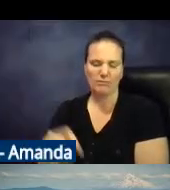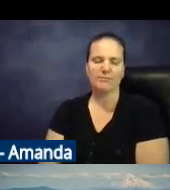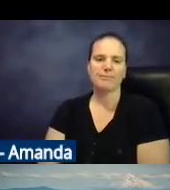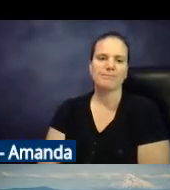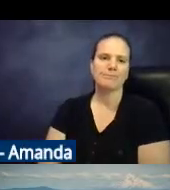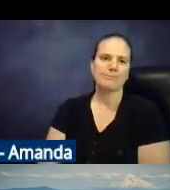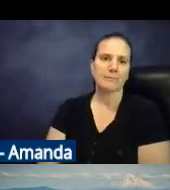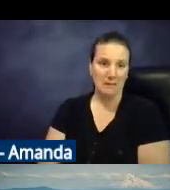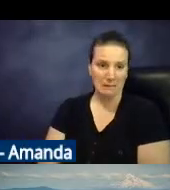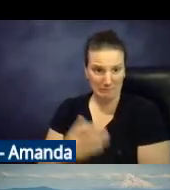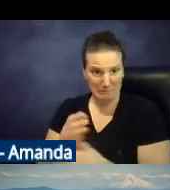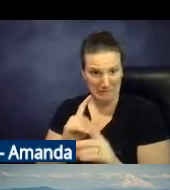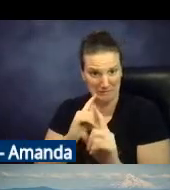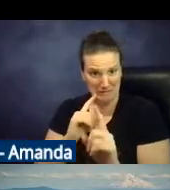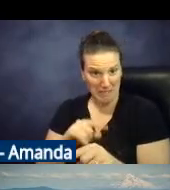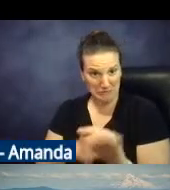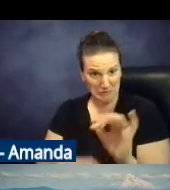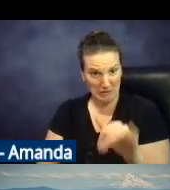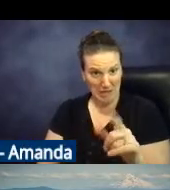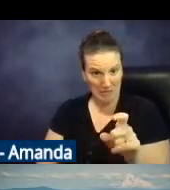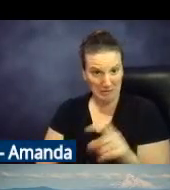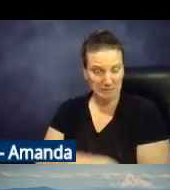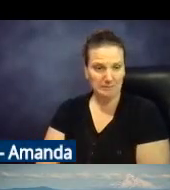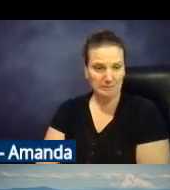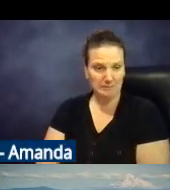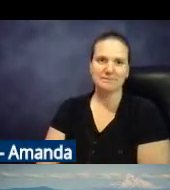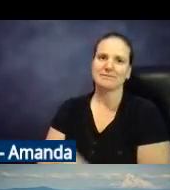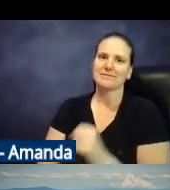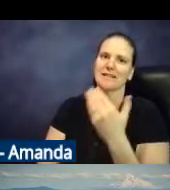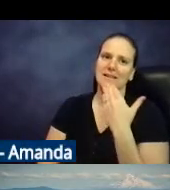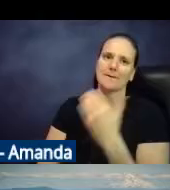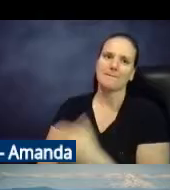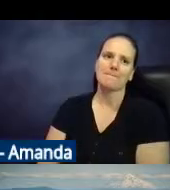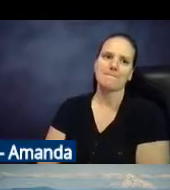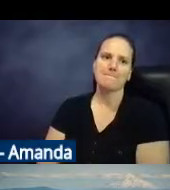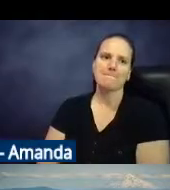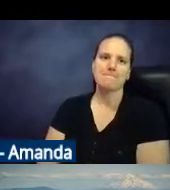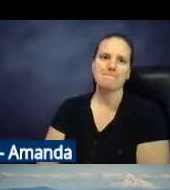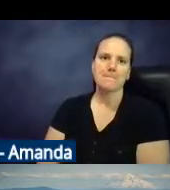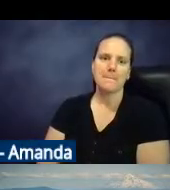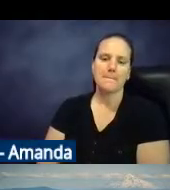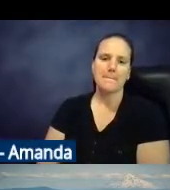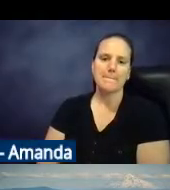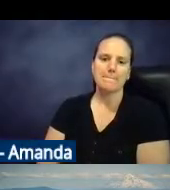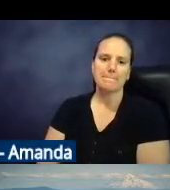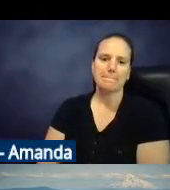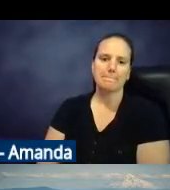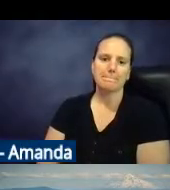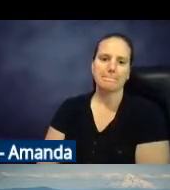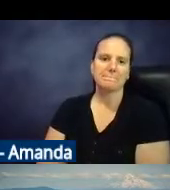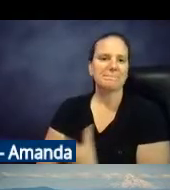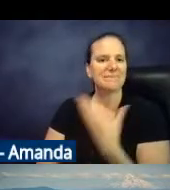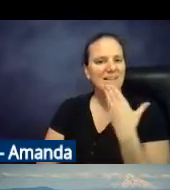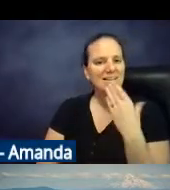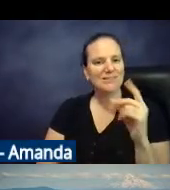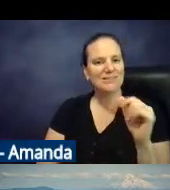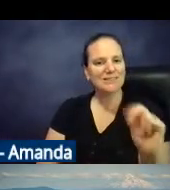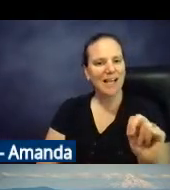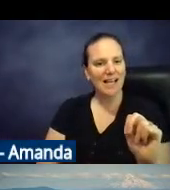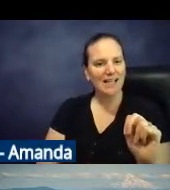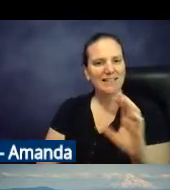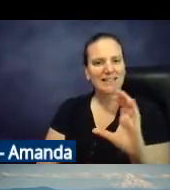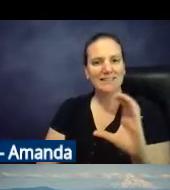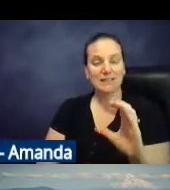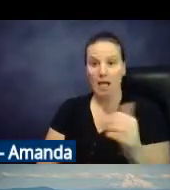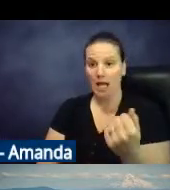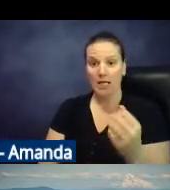Did I answer your question on that? Yes, thank you. Great, thanks. Thank you, Dan, for your question, and Casey too. Any